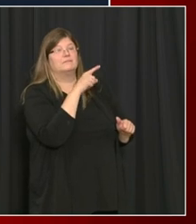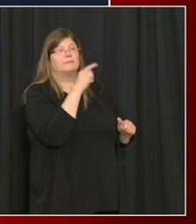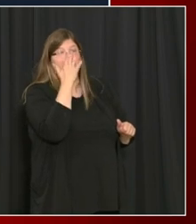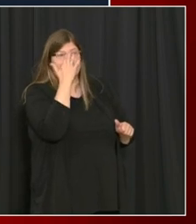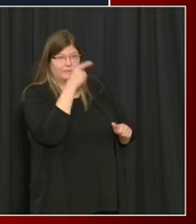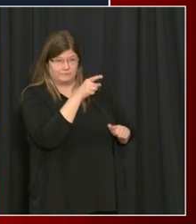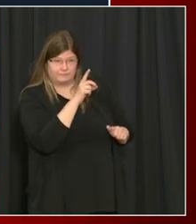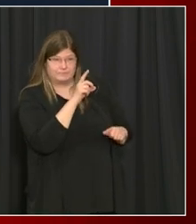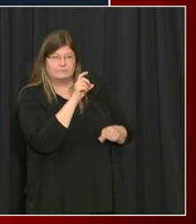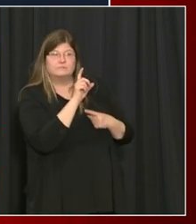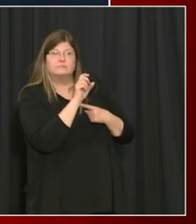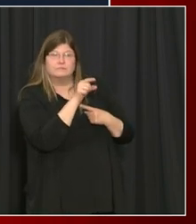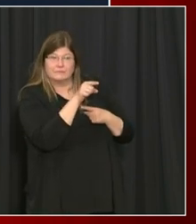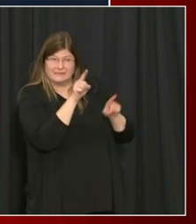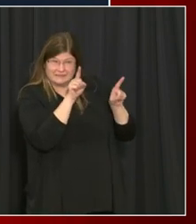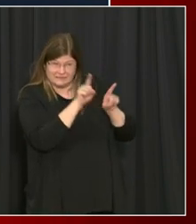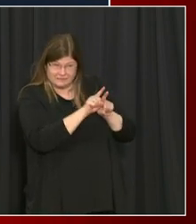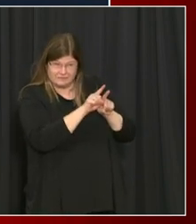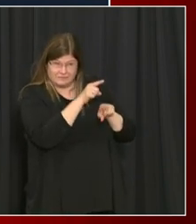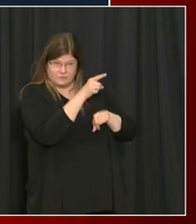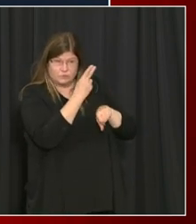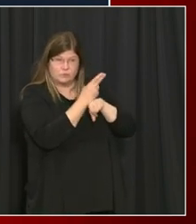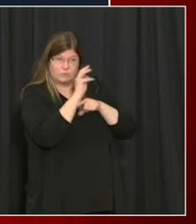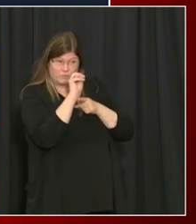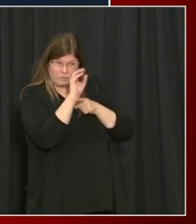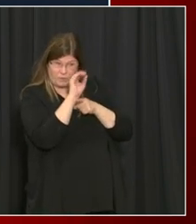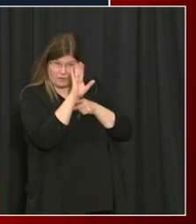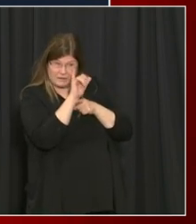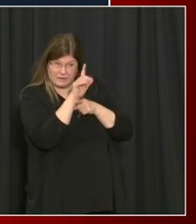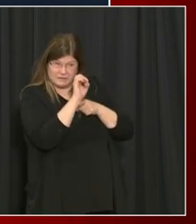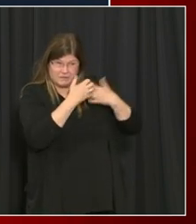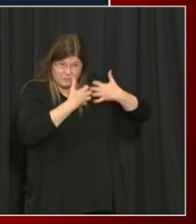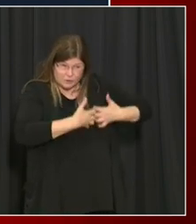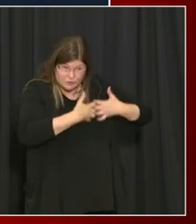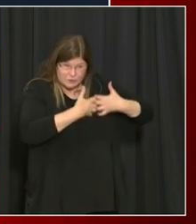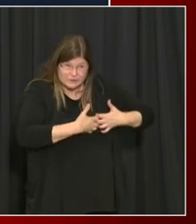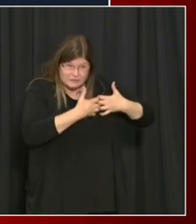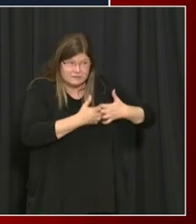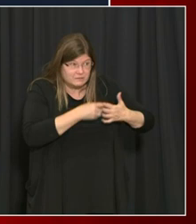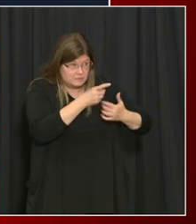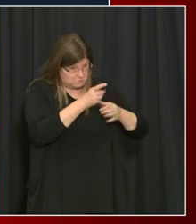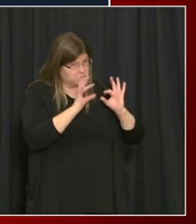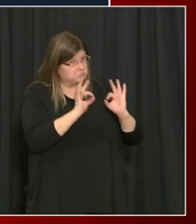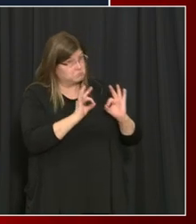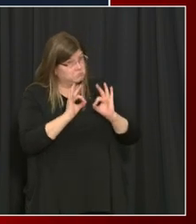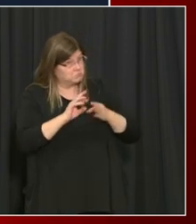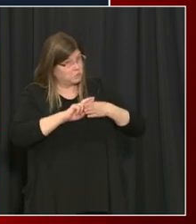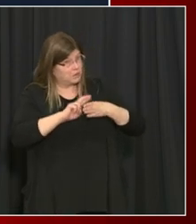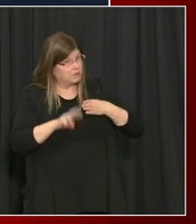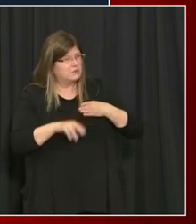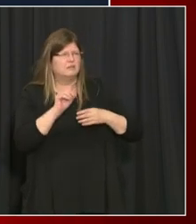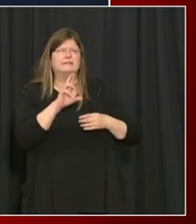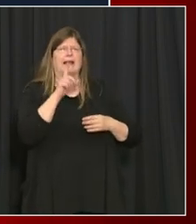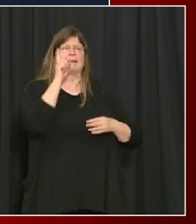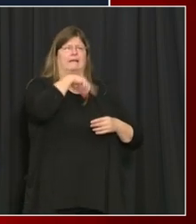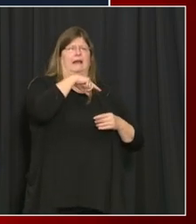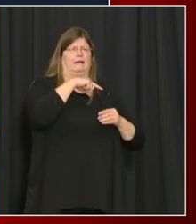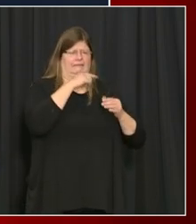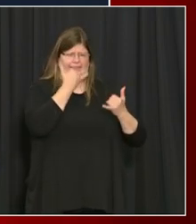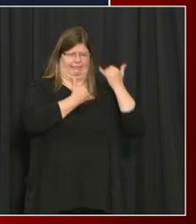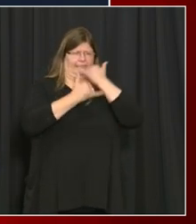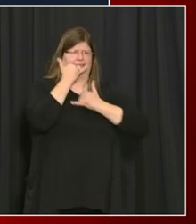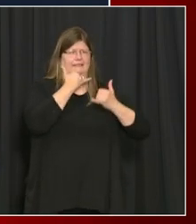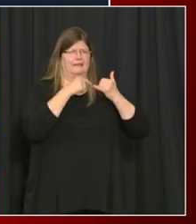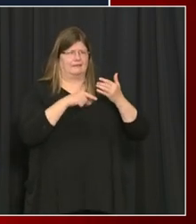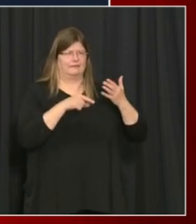as to whether or not they were giving you the proper results, whether or not you were getting some false negatives there. I asked John